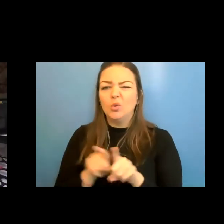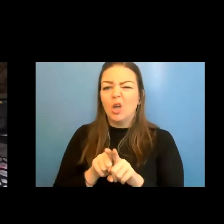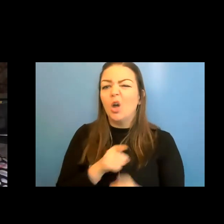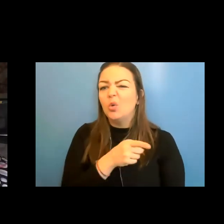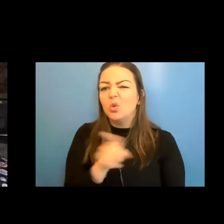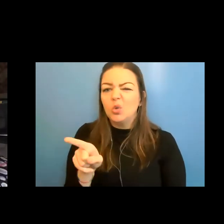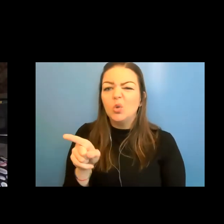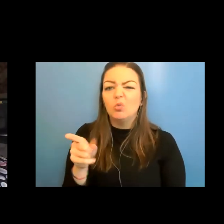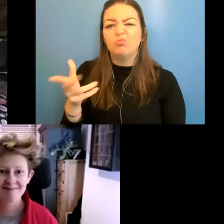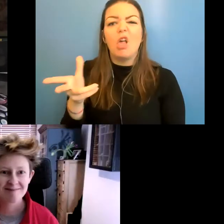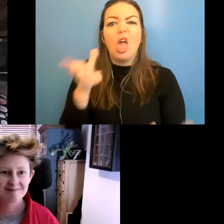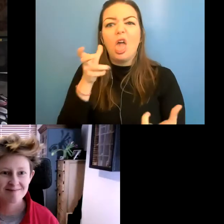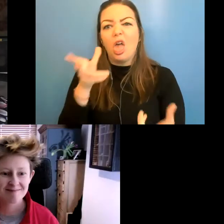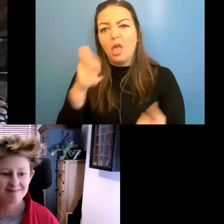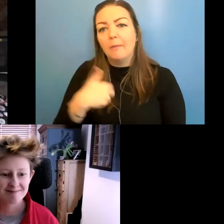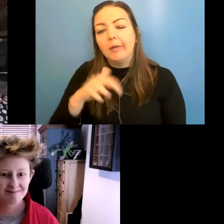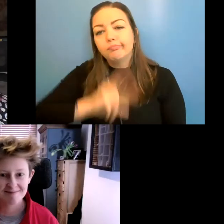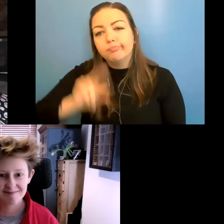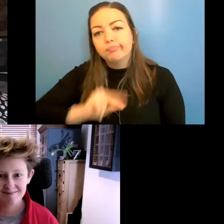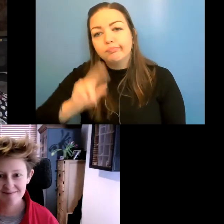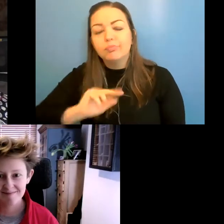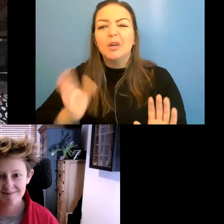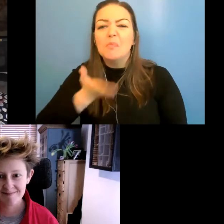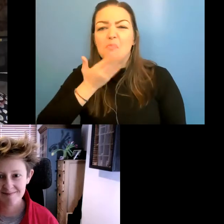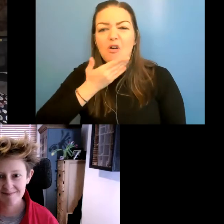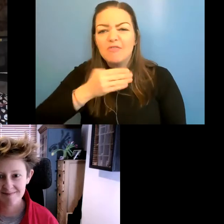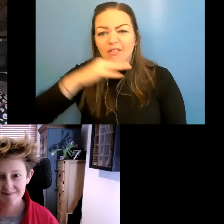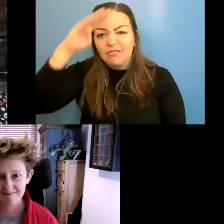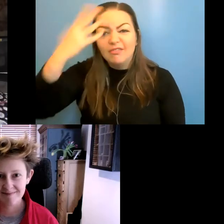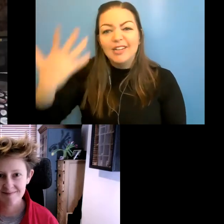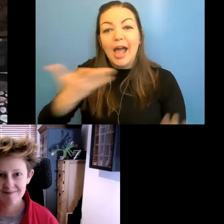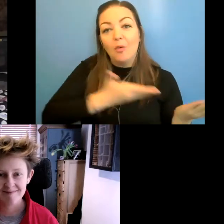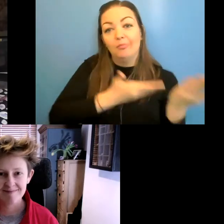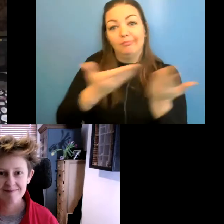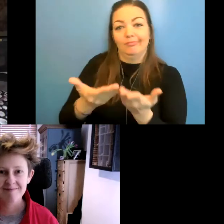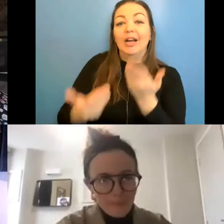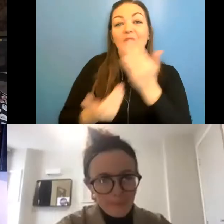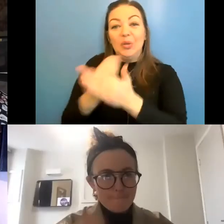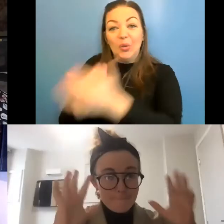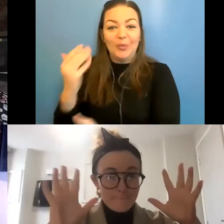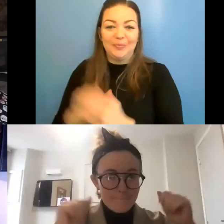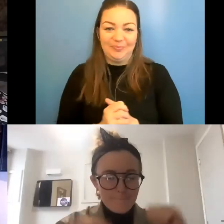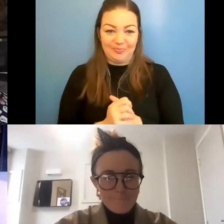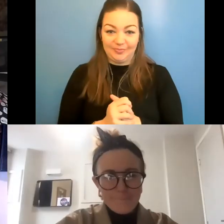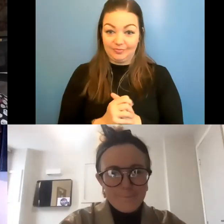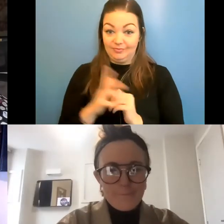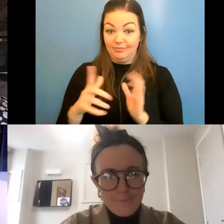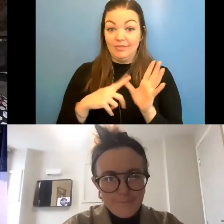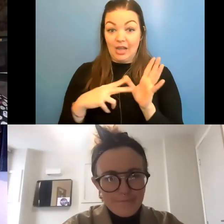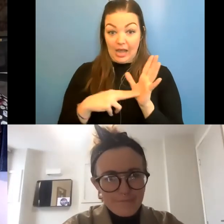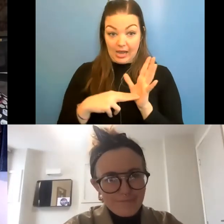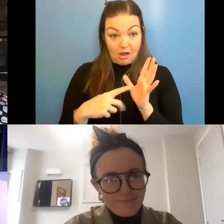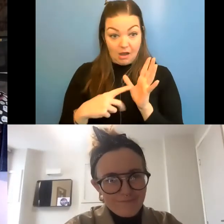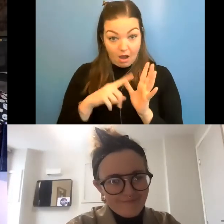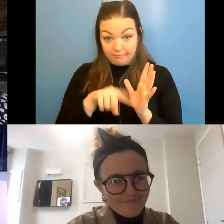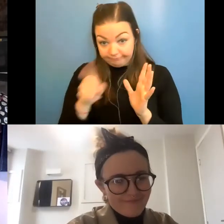enough of my voice today. So Anna's with us, and we'll just give a moment for Ellie to appear.